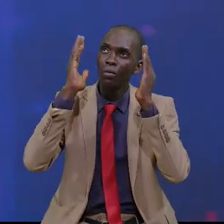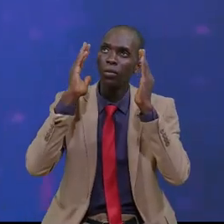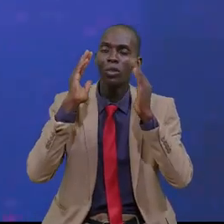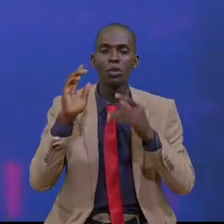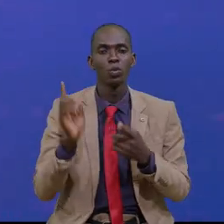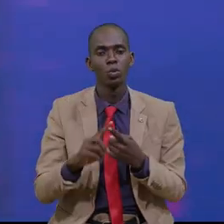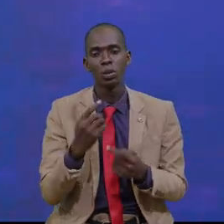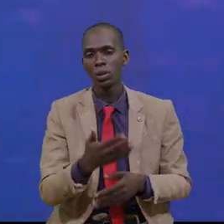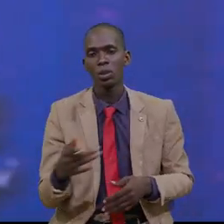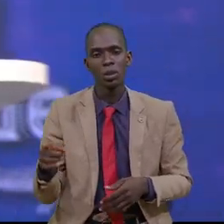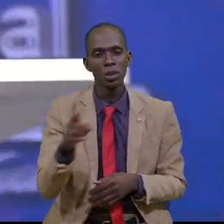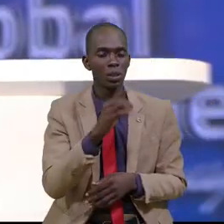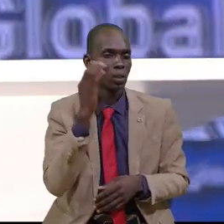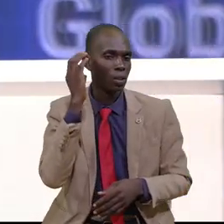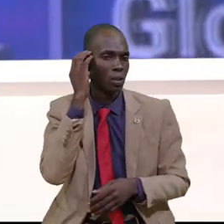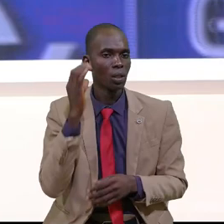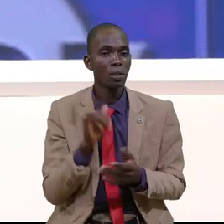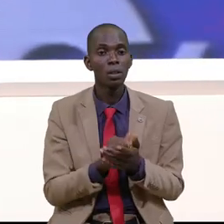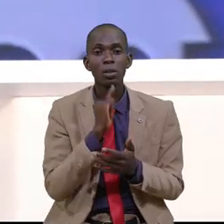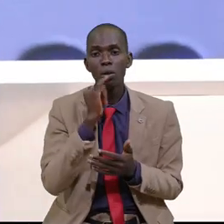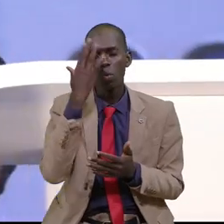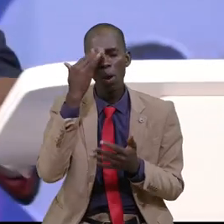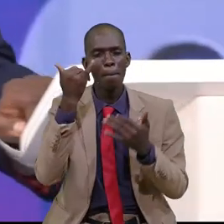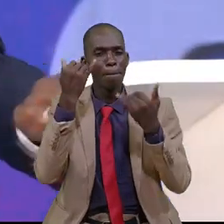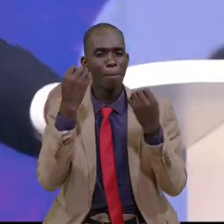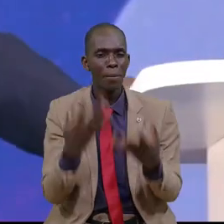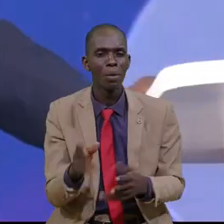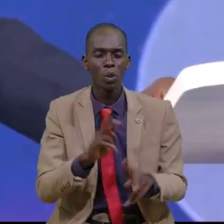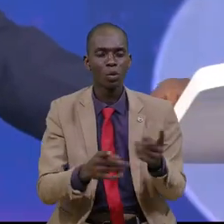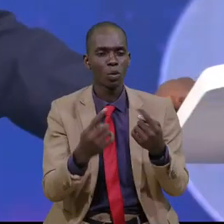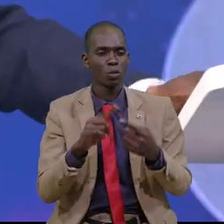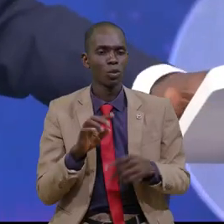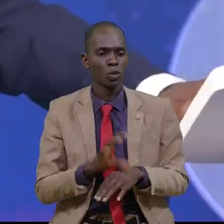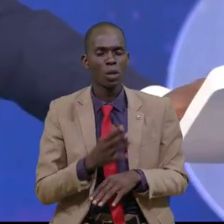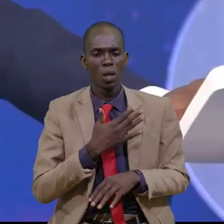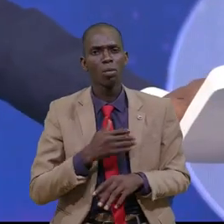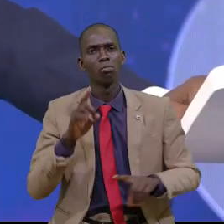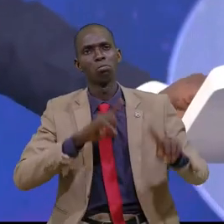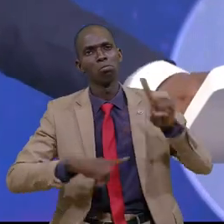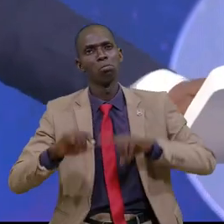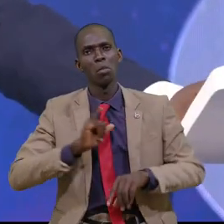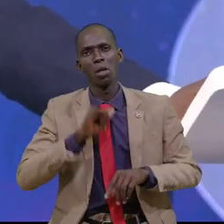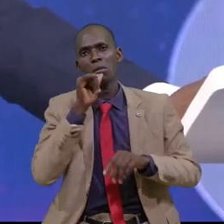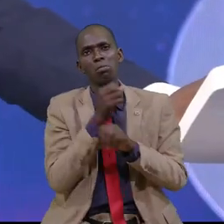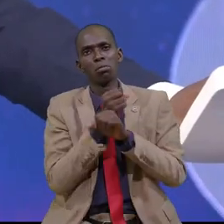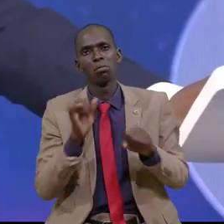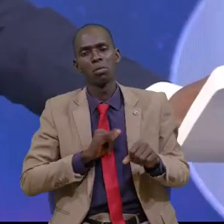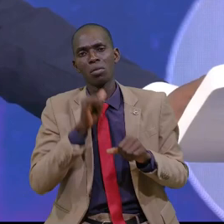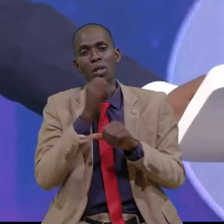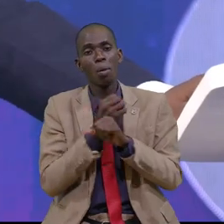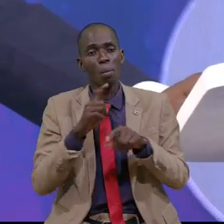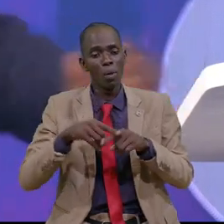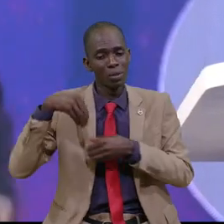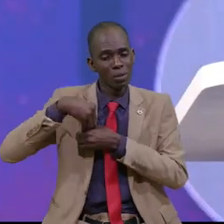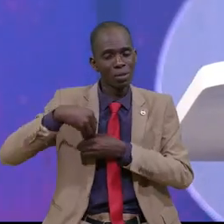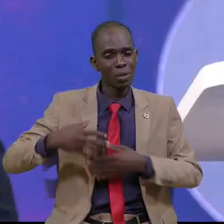That's why many people can come to the church and they say, I'm saved, but their inner life has not been